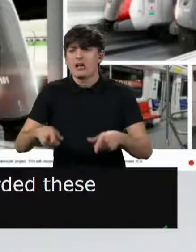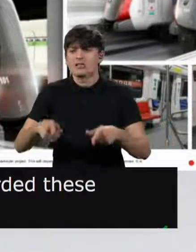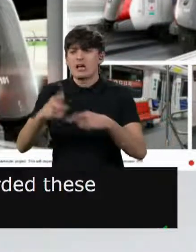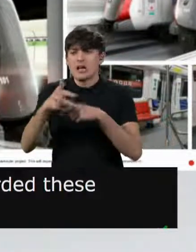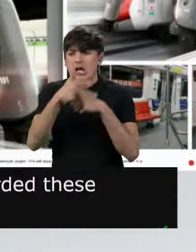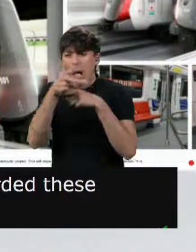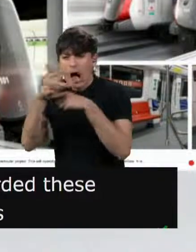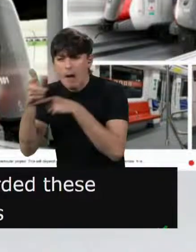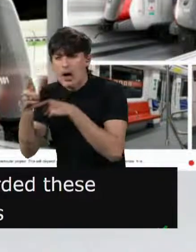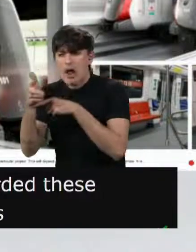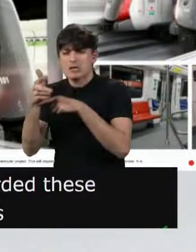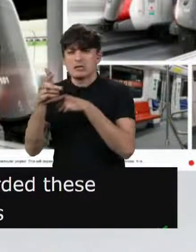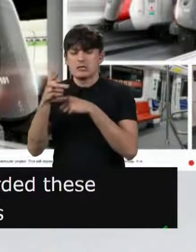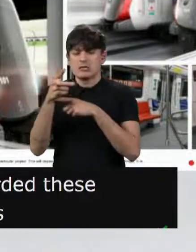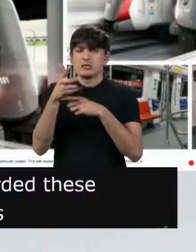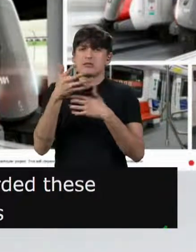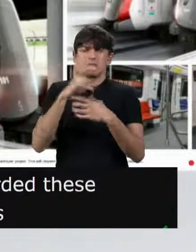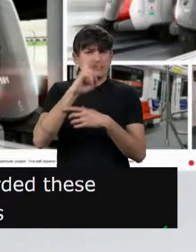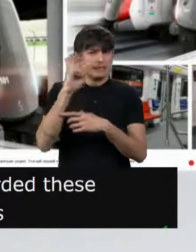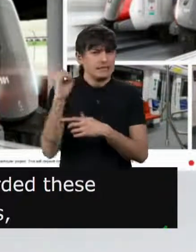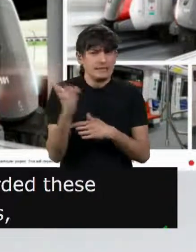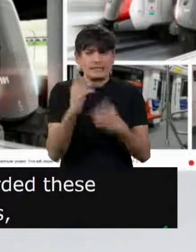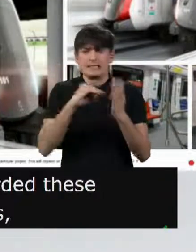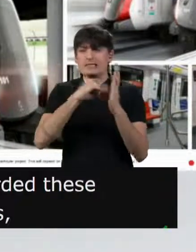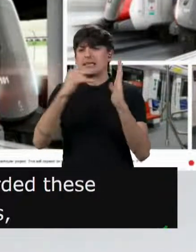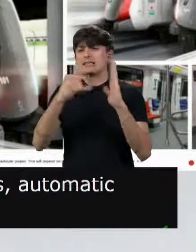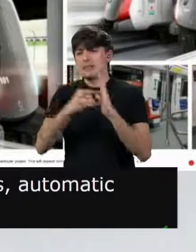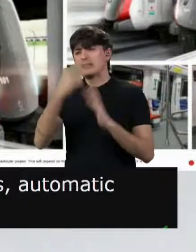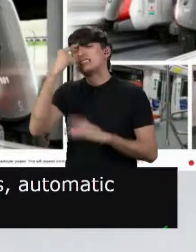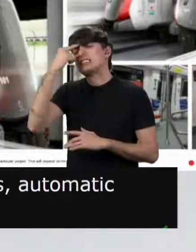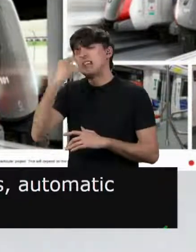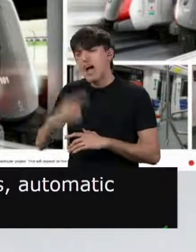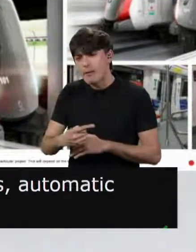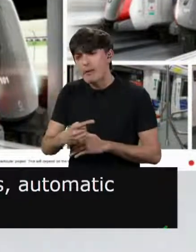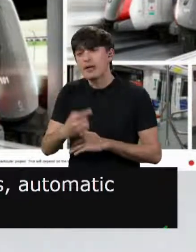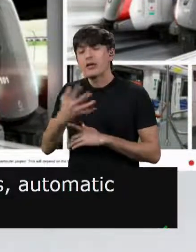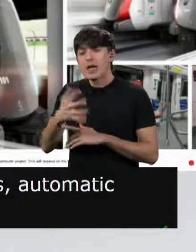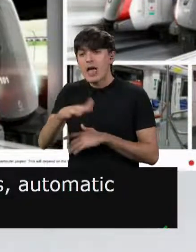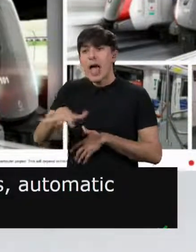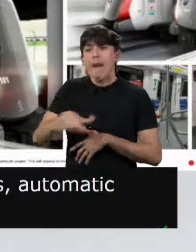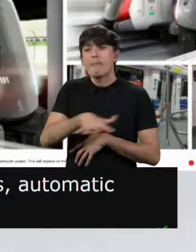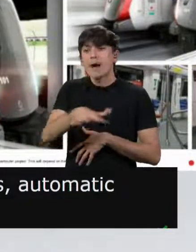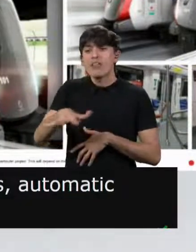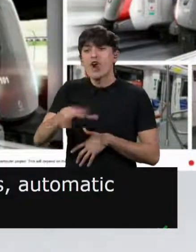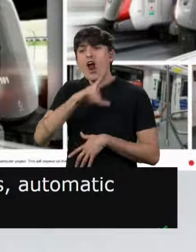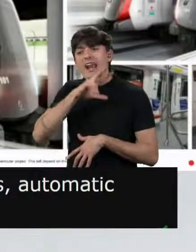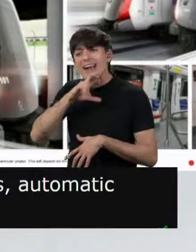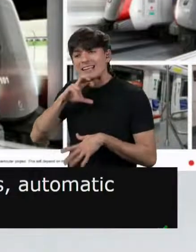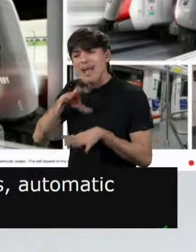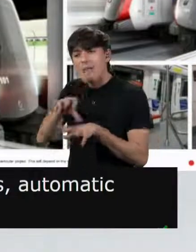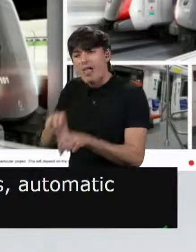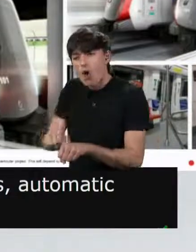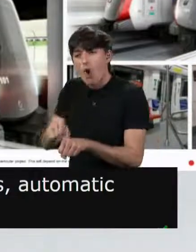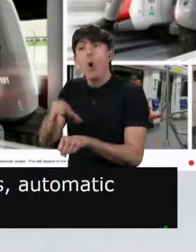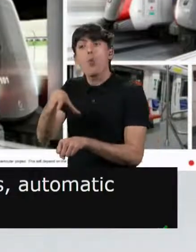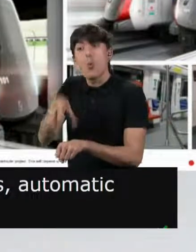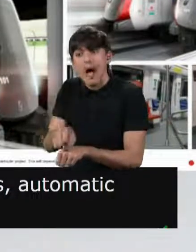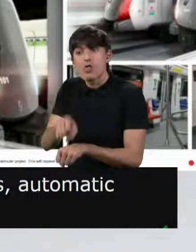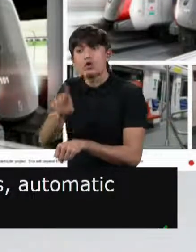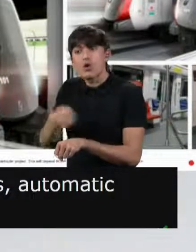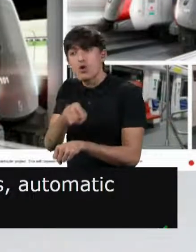automatic cameras that detect wheelchairs and know if the space reserved for a